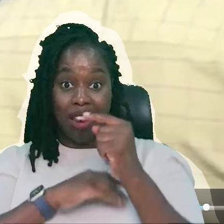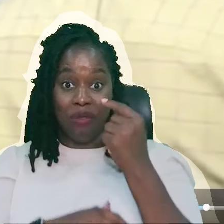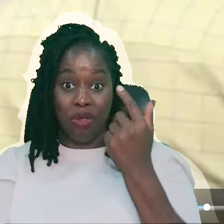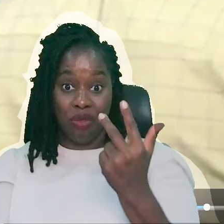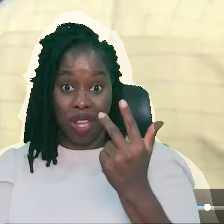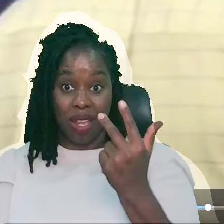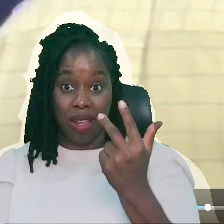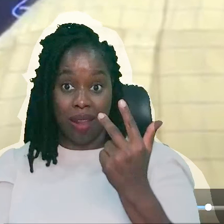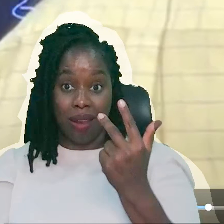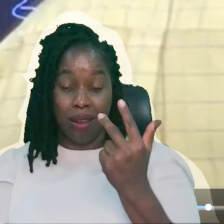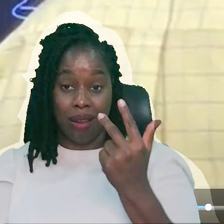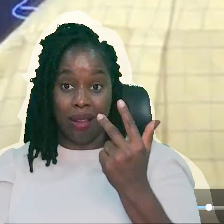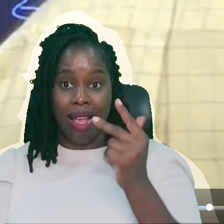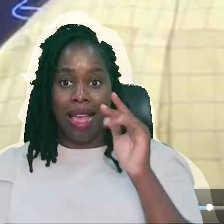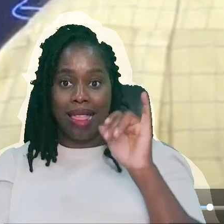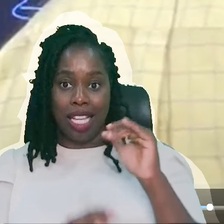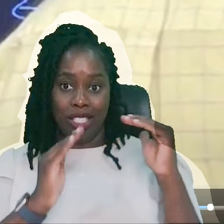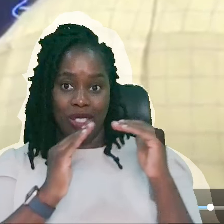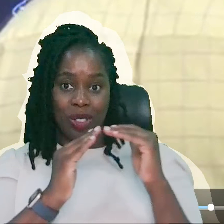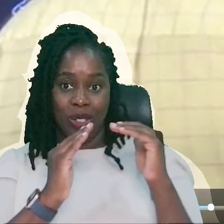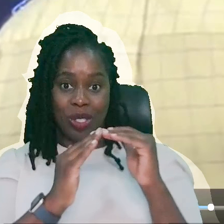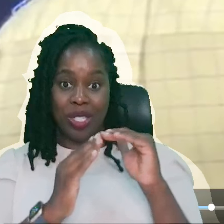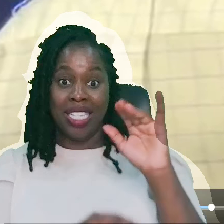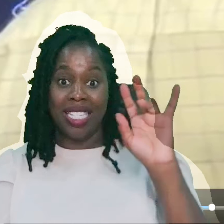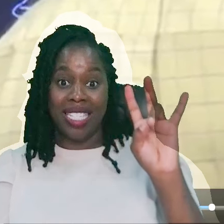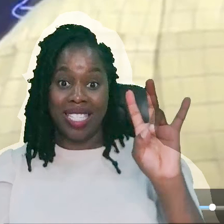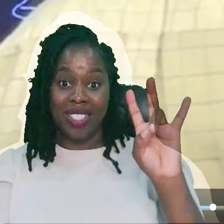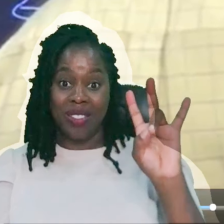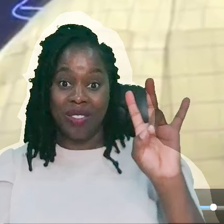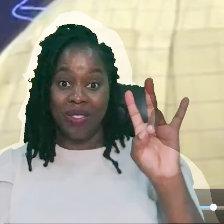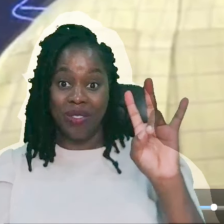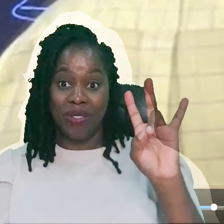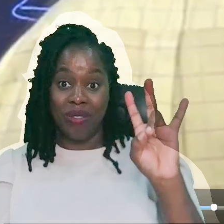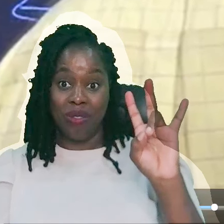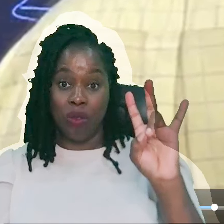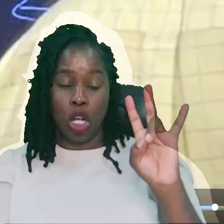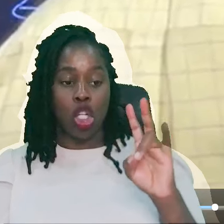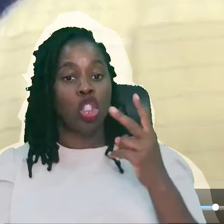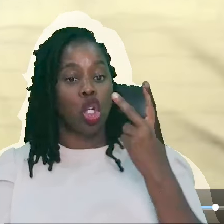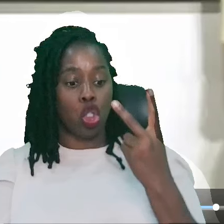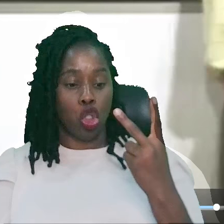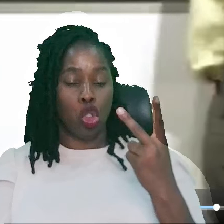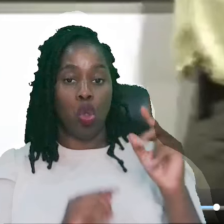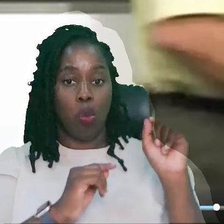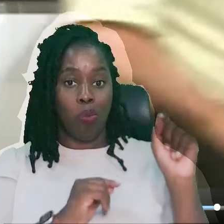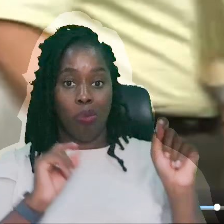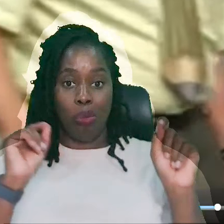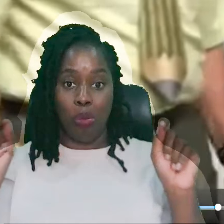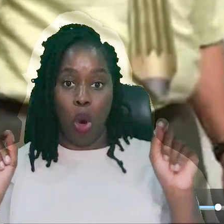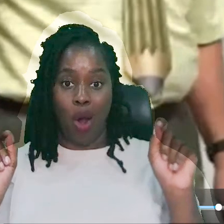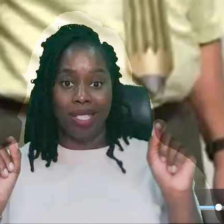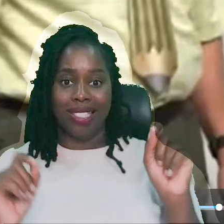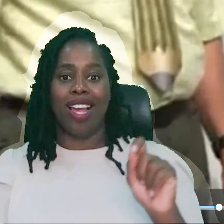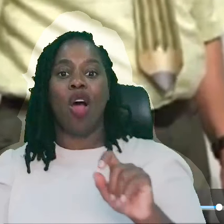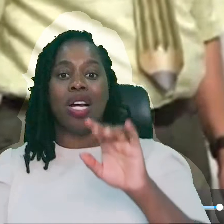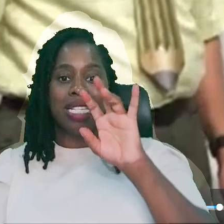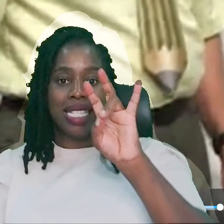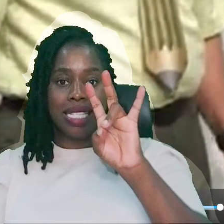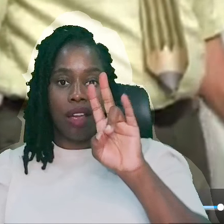-3, that's a distance of 7. Those 2 points are 7 units